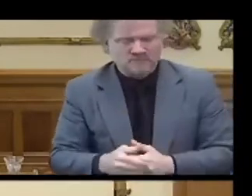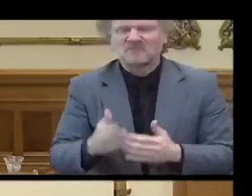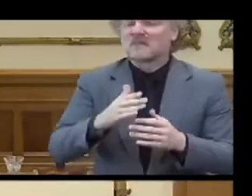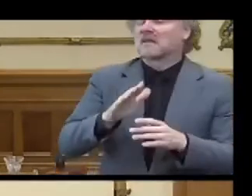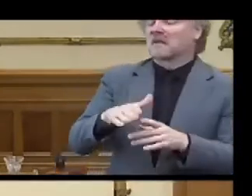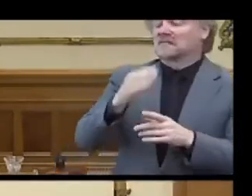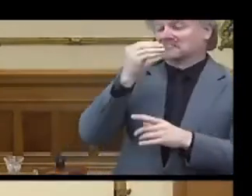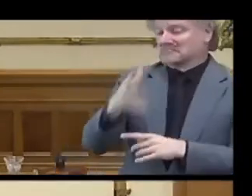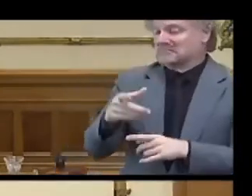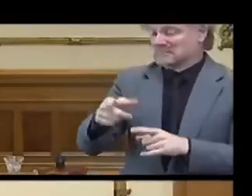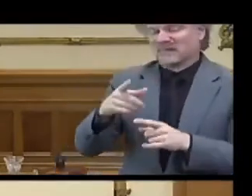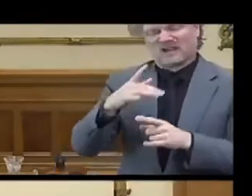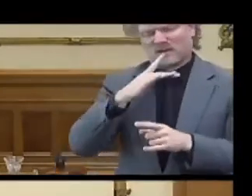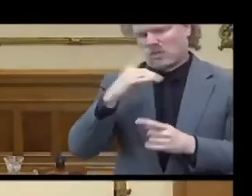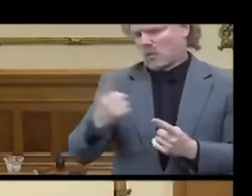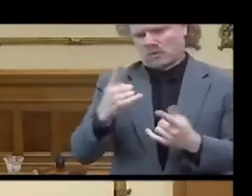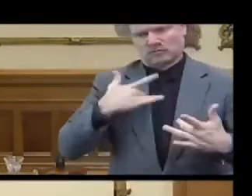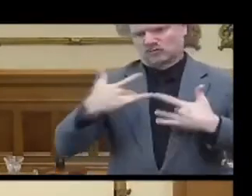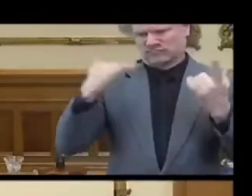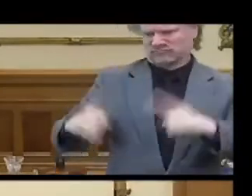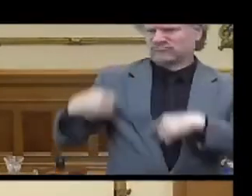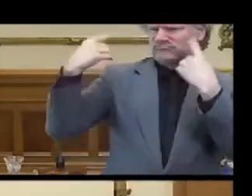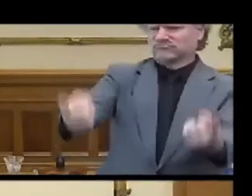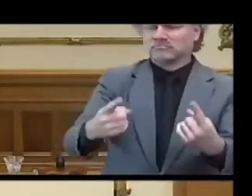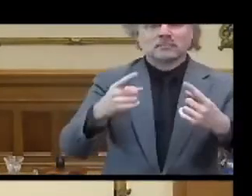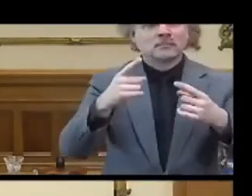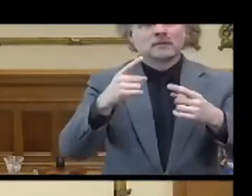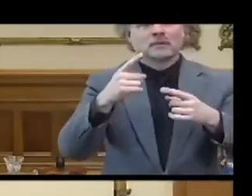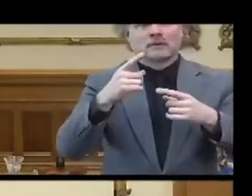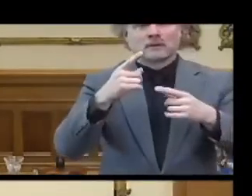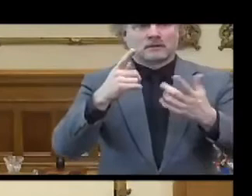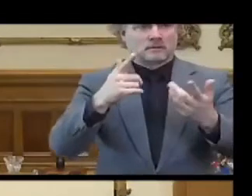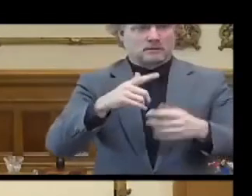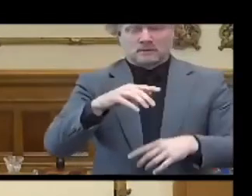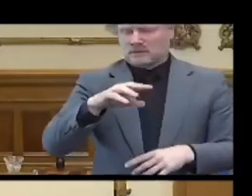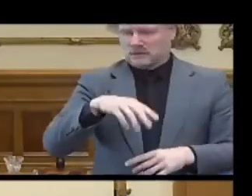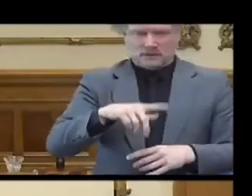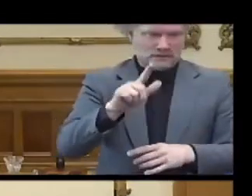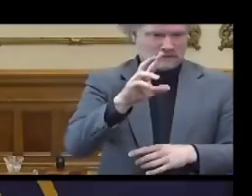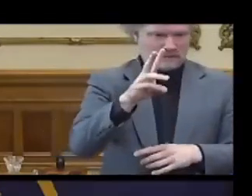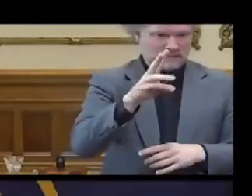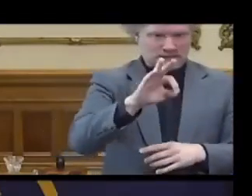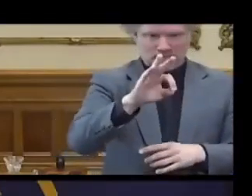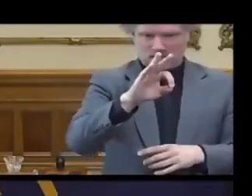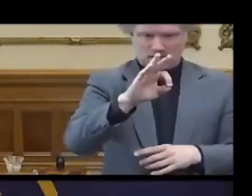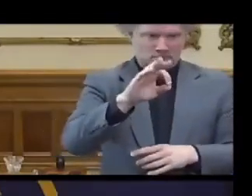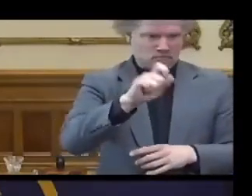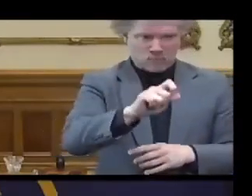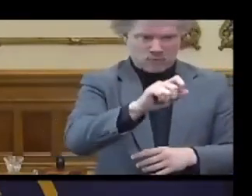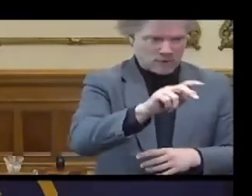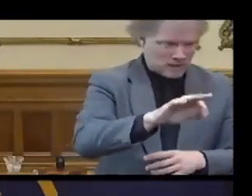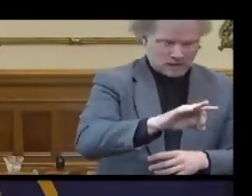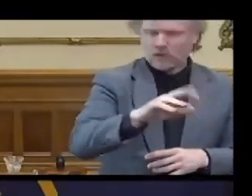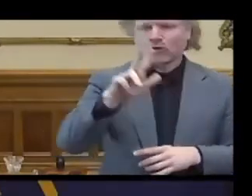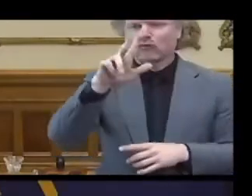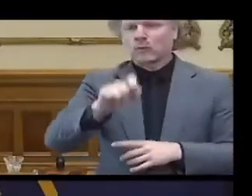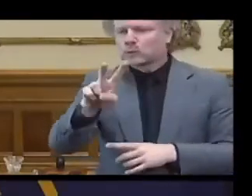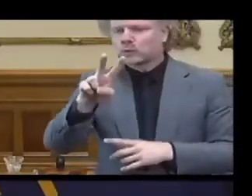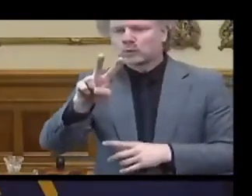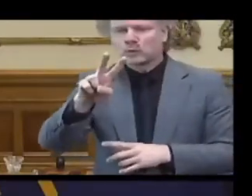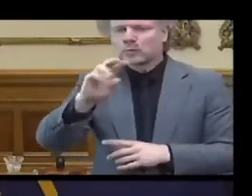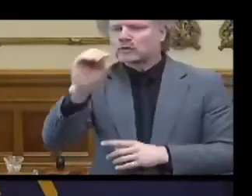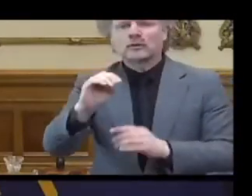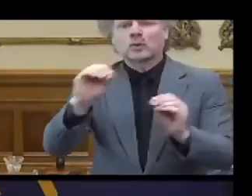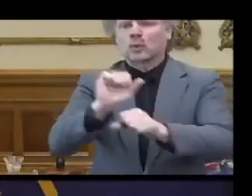is always a concern. It was a concern whether you're at 16.9% unemployment or you're at a 3.2% unemployment when we were trying